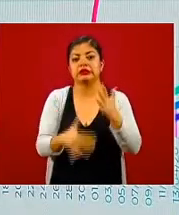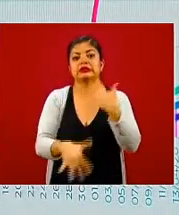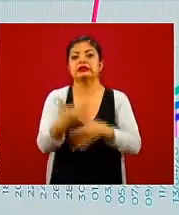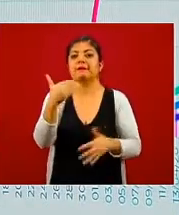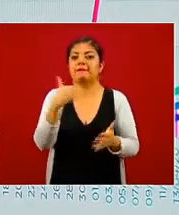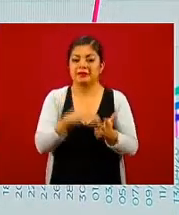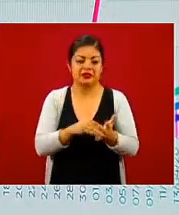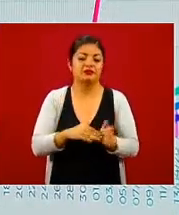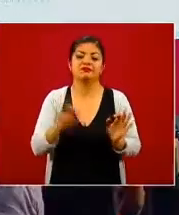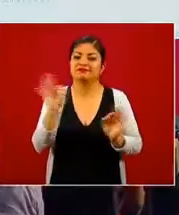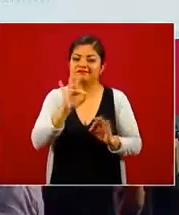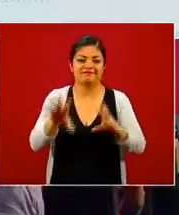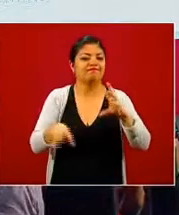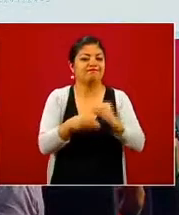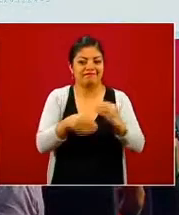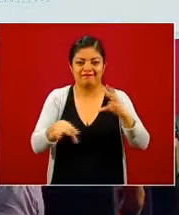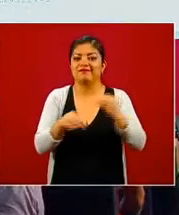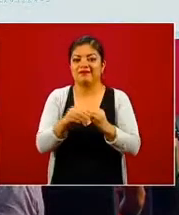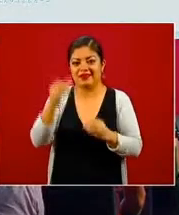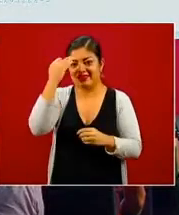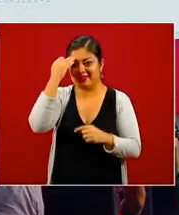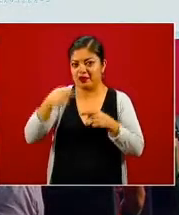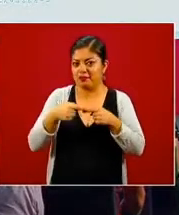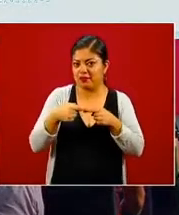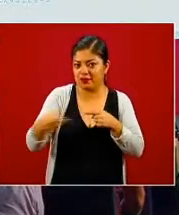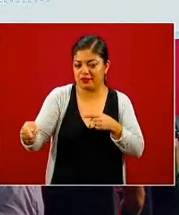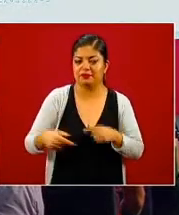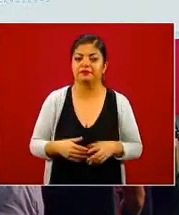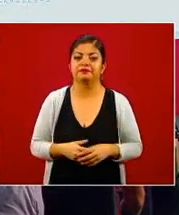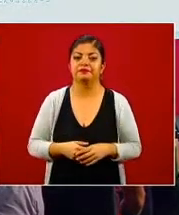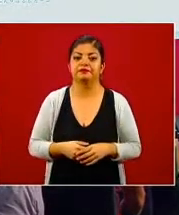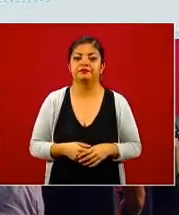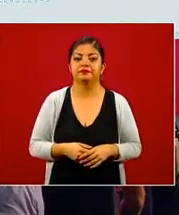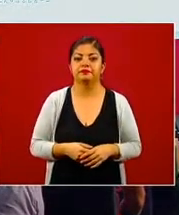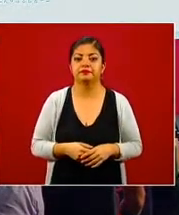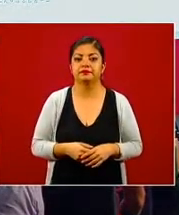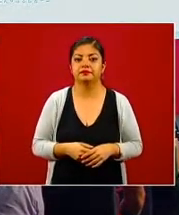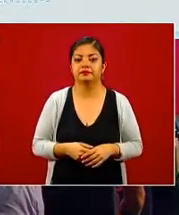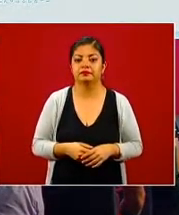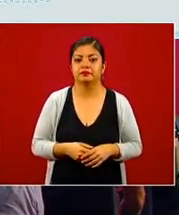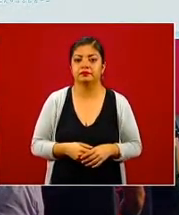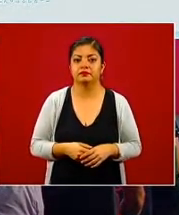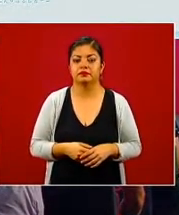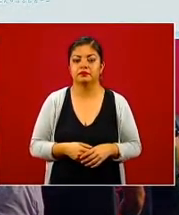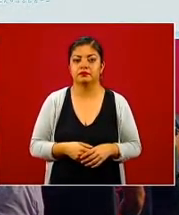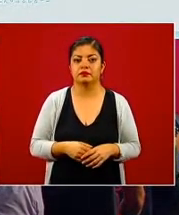5,000, 10,000, 15,000, all the cases that we could possibly register over time.